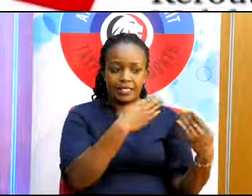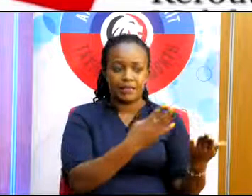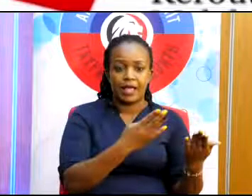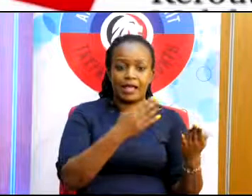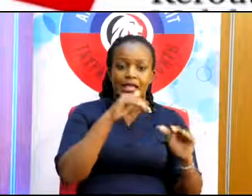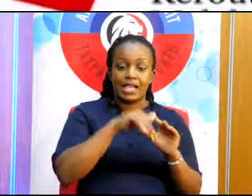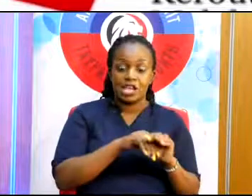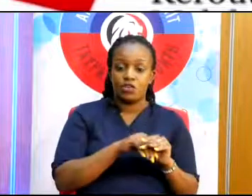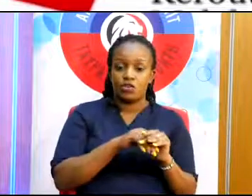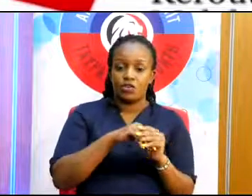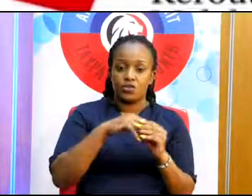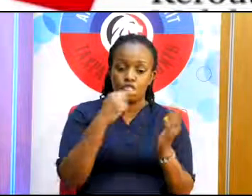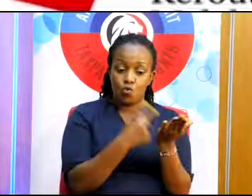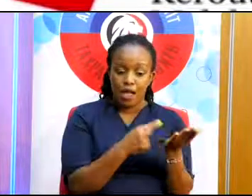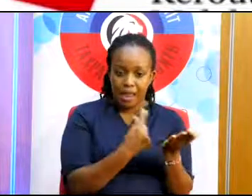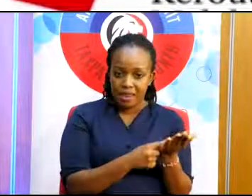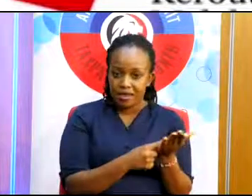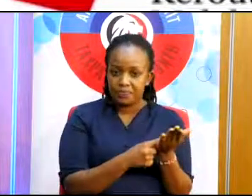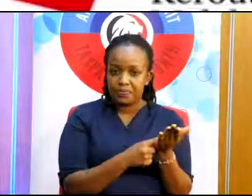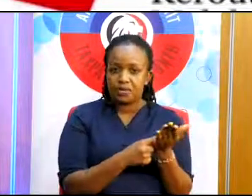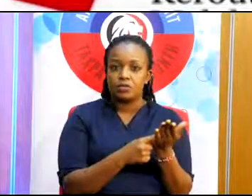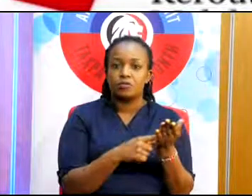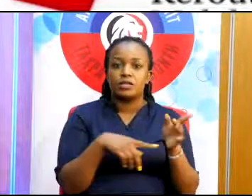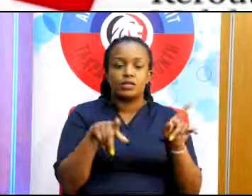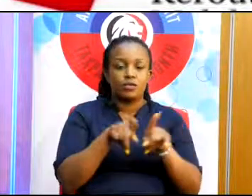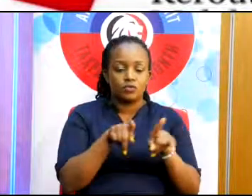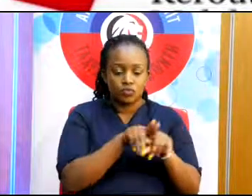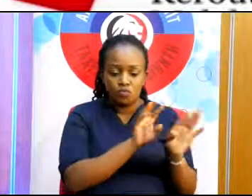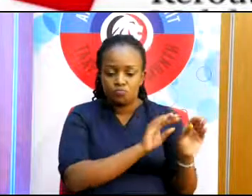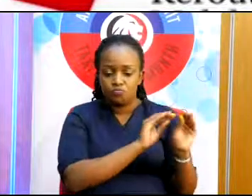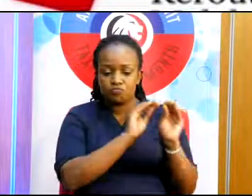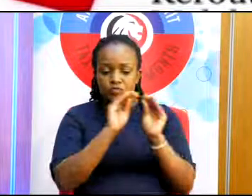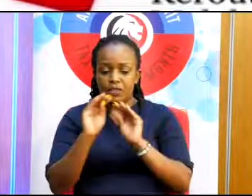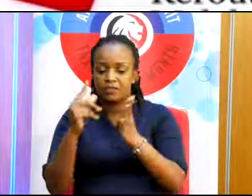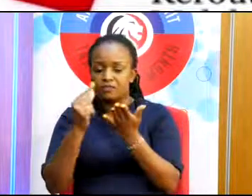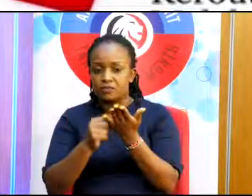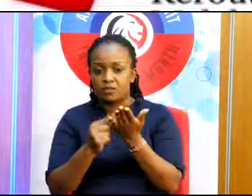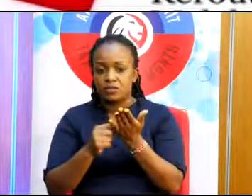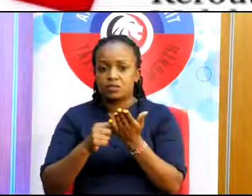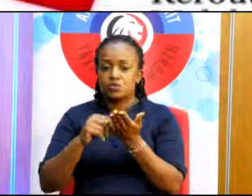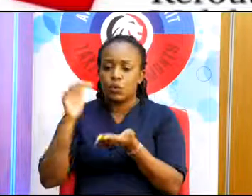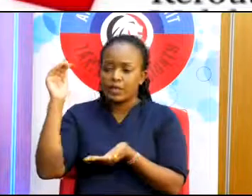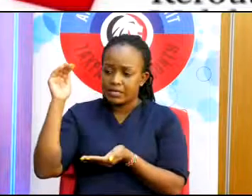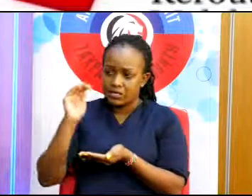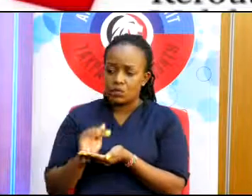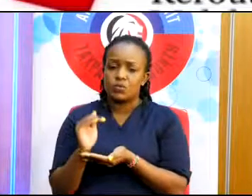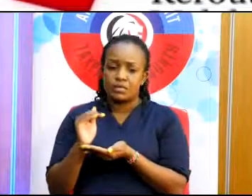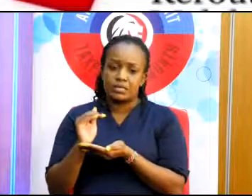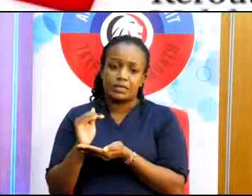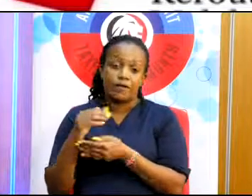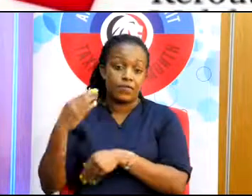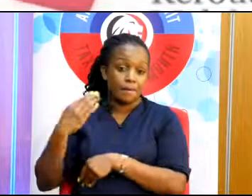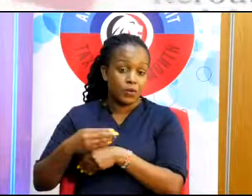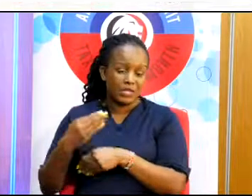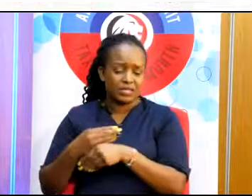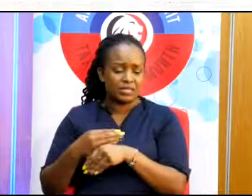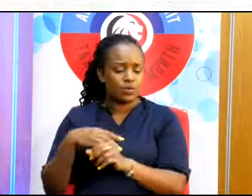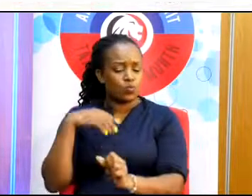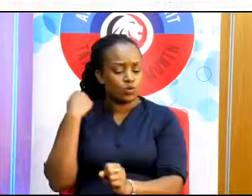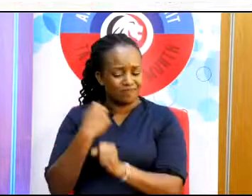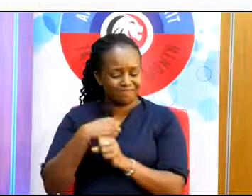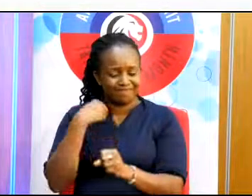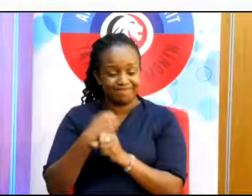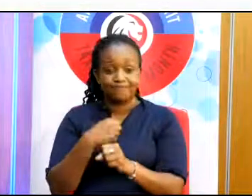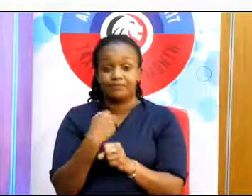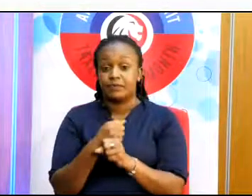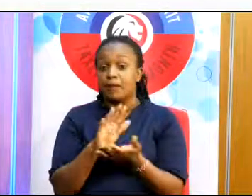Uganda. We were rerouting the empty trucks from Uganda to reduce congestion at the borders. We did a lot of work in